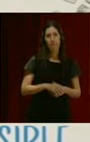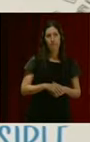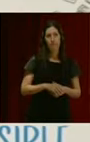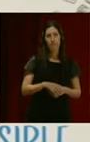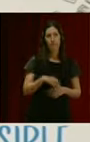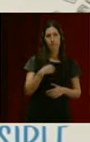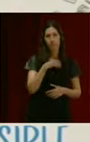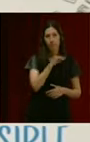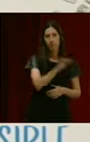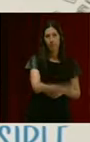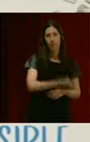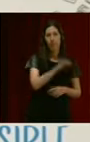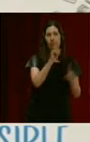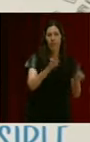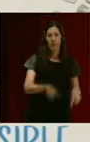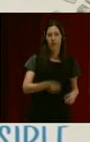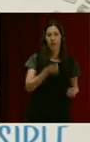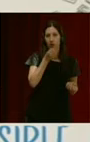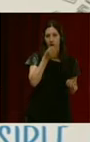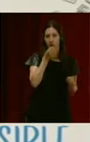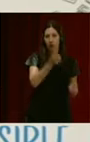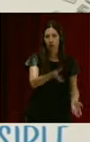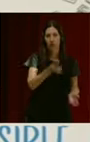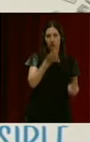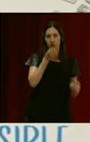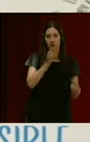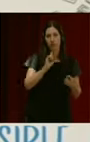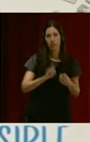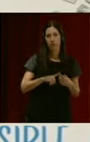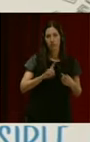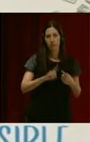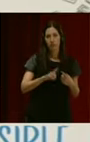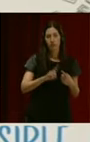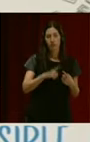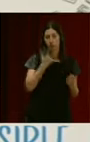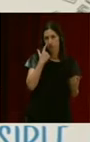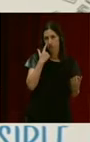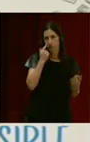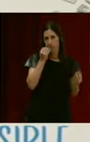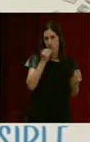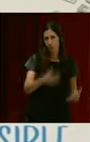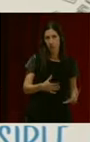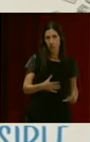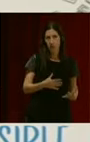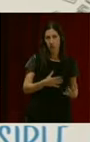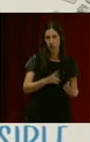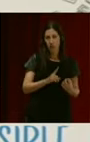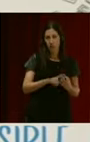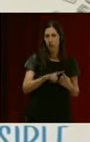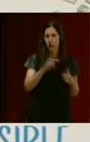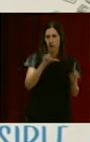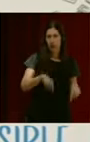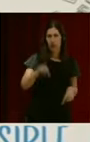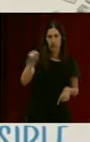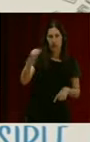Hola, sí. Tengo... Hello, I have a question and a comment. The